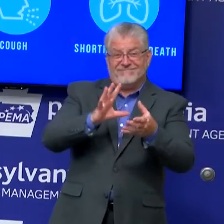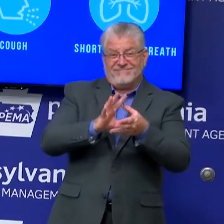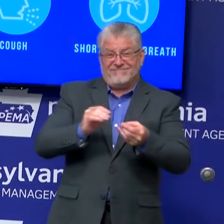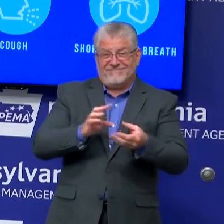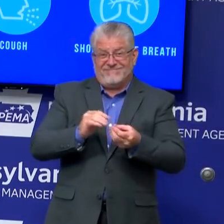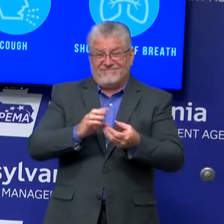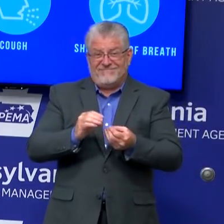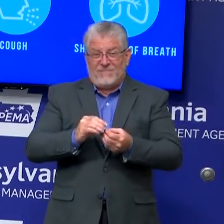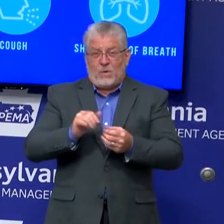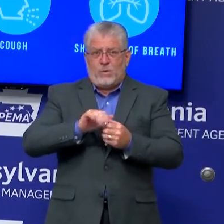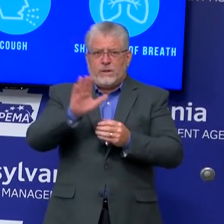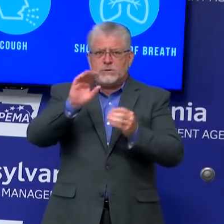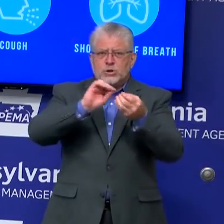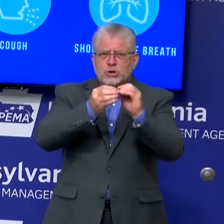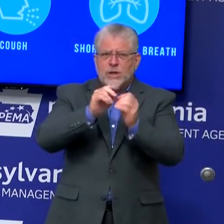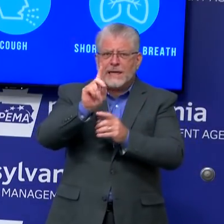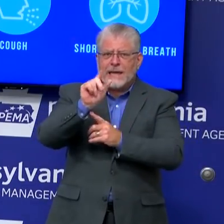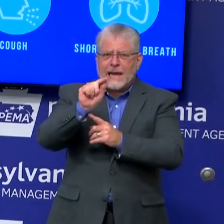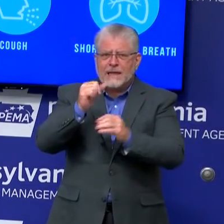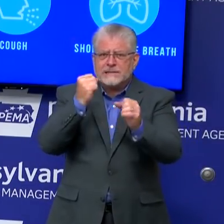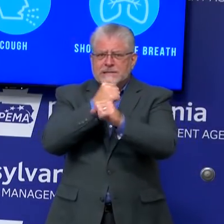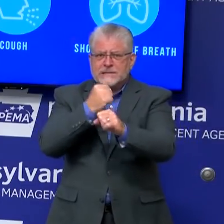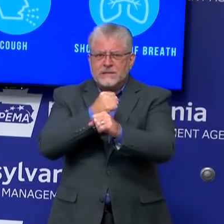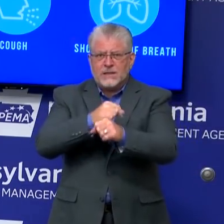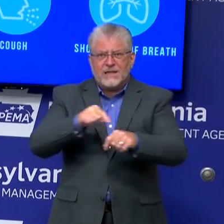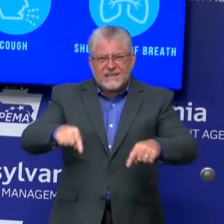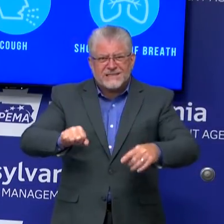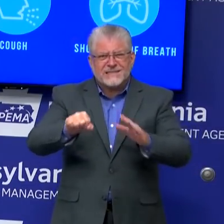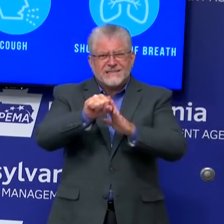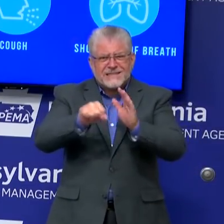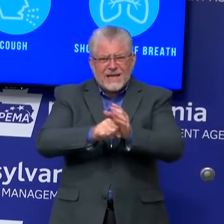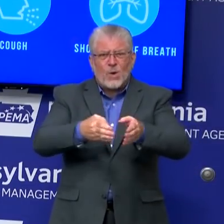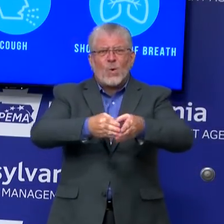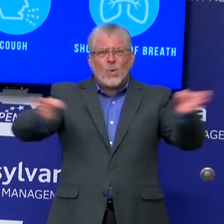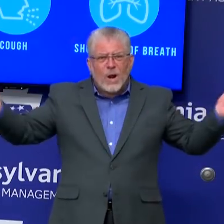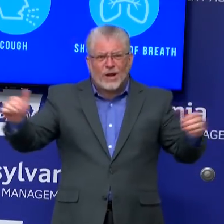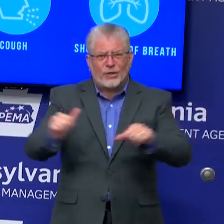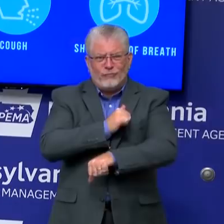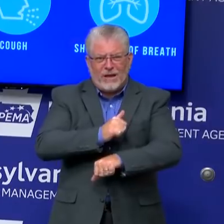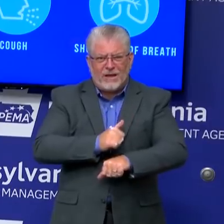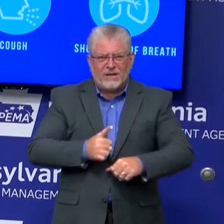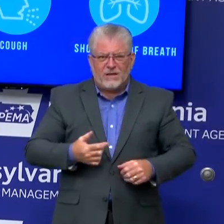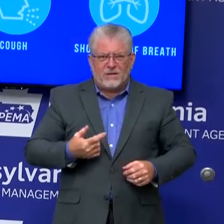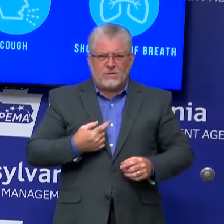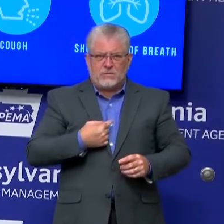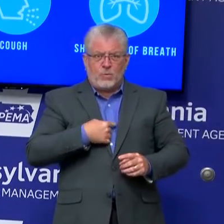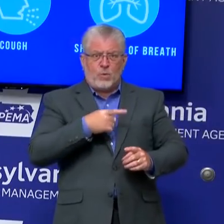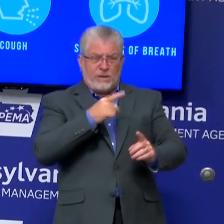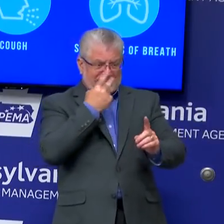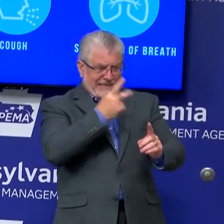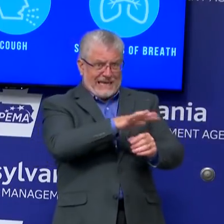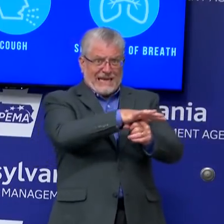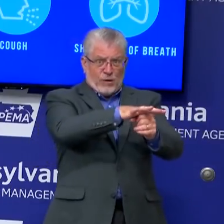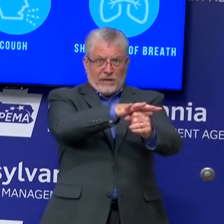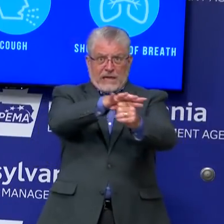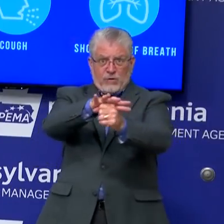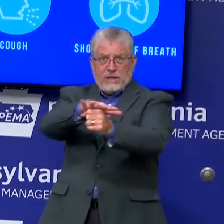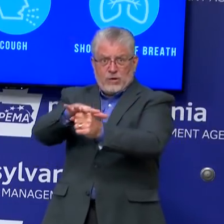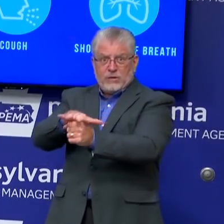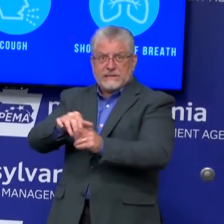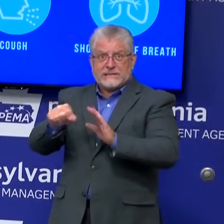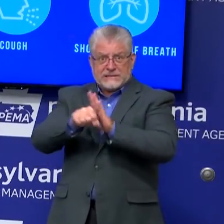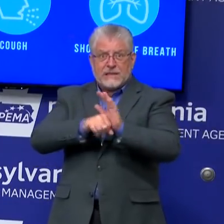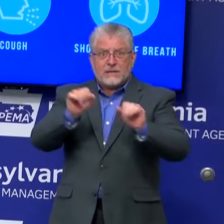is a statewide effort. And as the governor said, this is a targeted mitigation effort. This is not red, yellow, green, where many, many